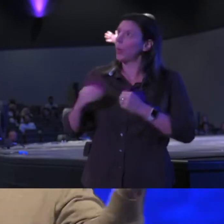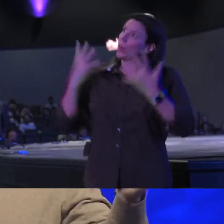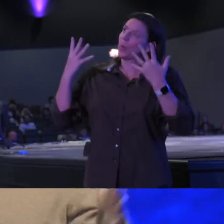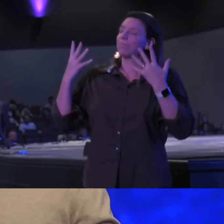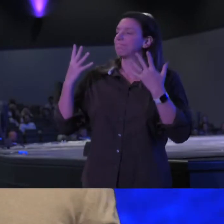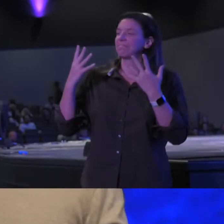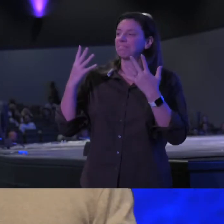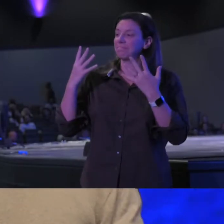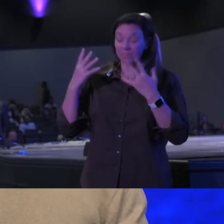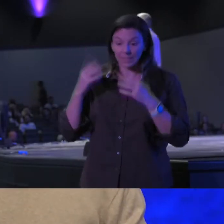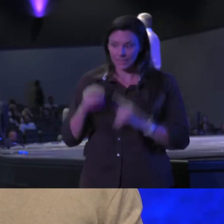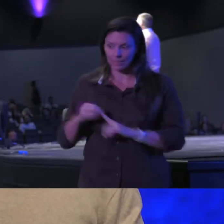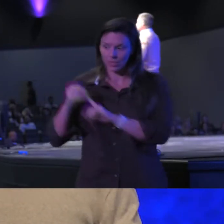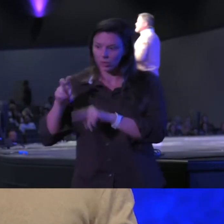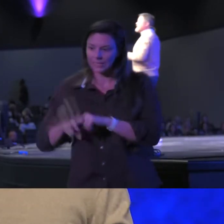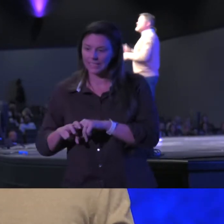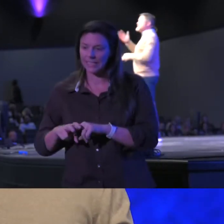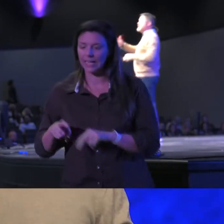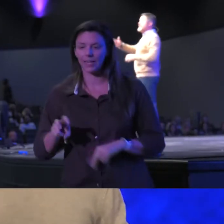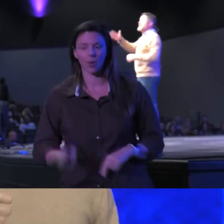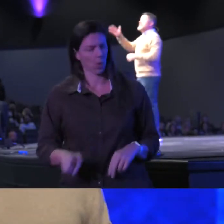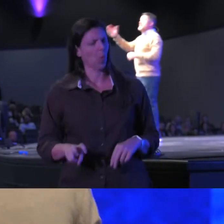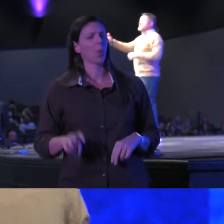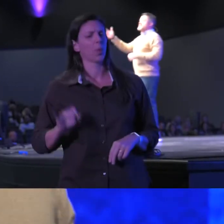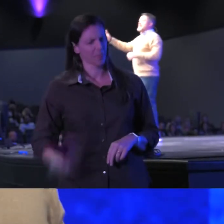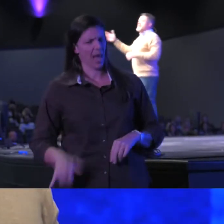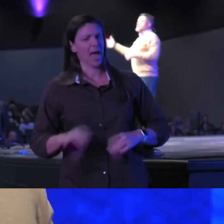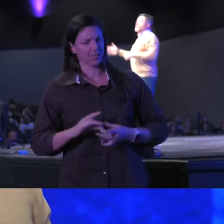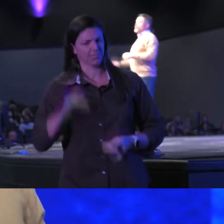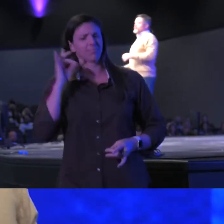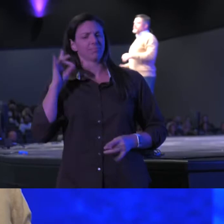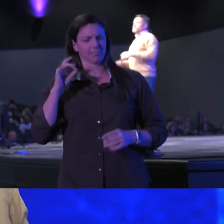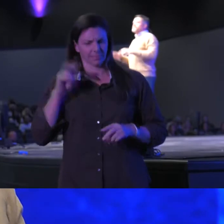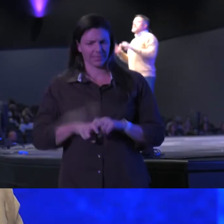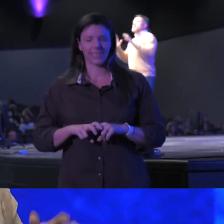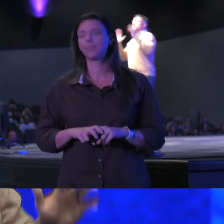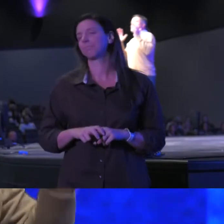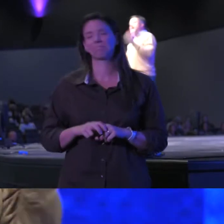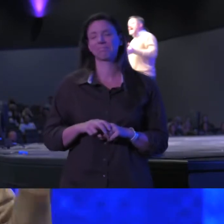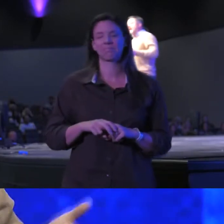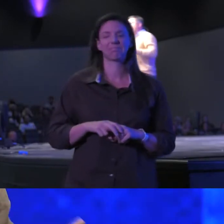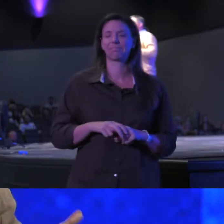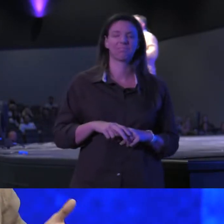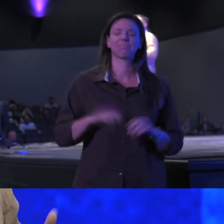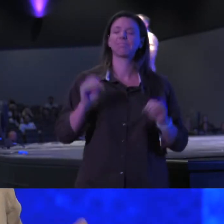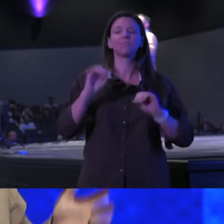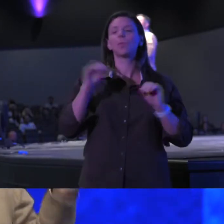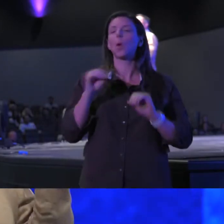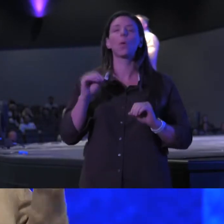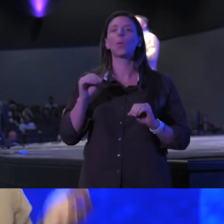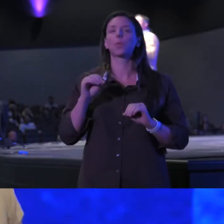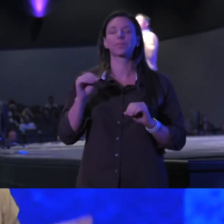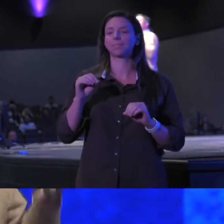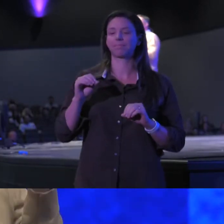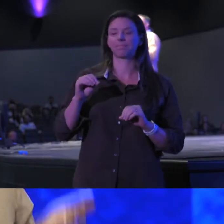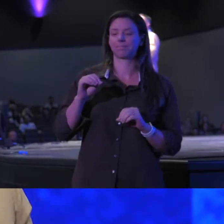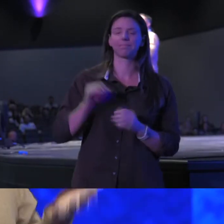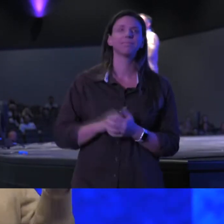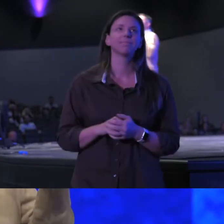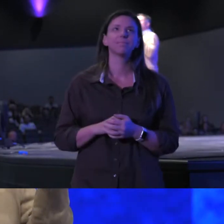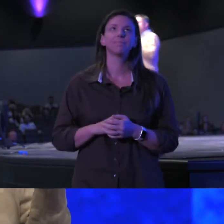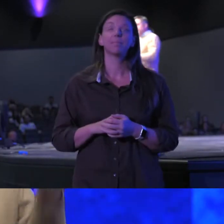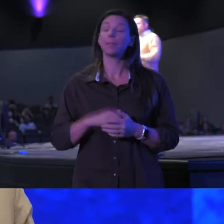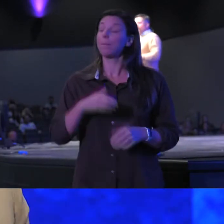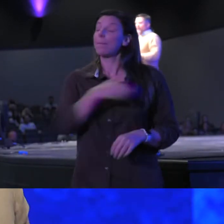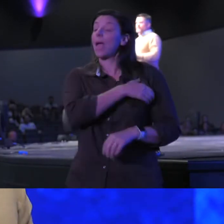you find a place for your body to rest during this time of worship. But the power is in who we